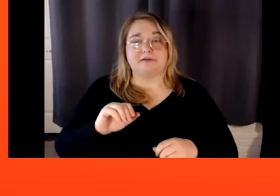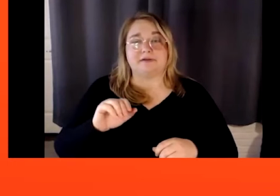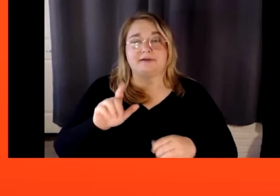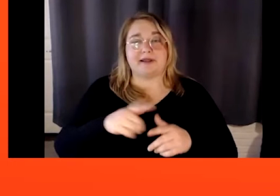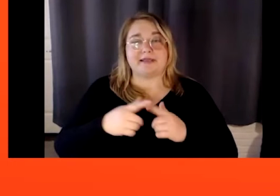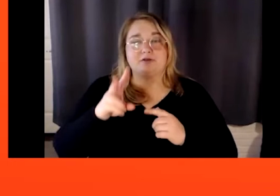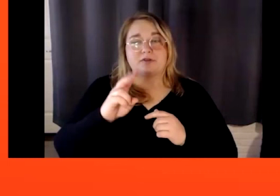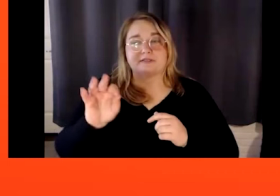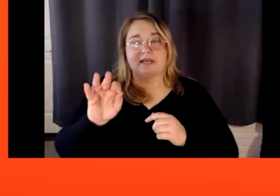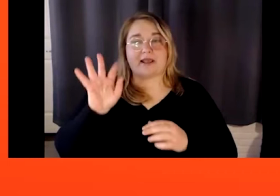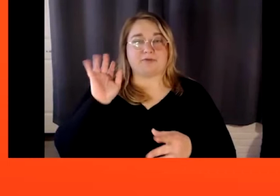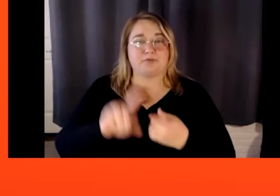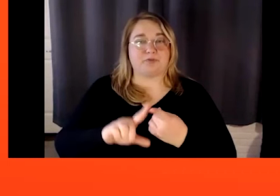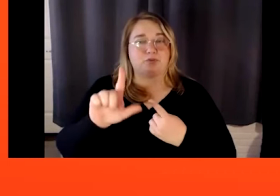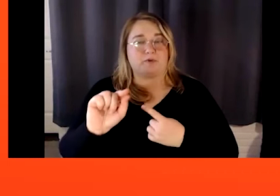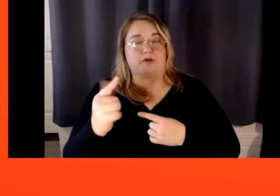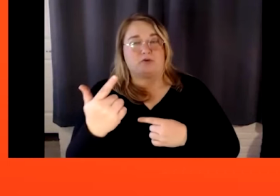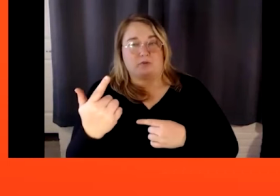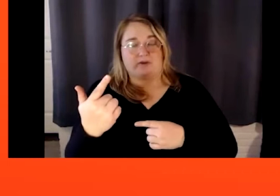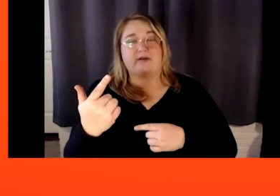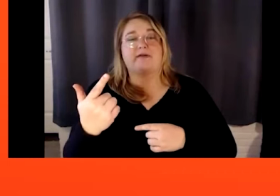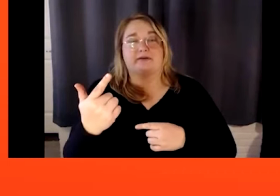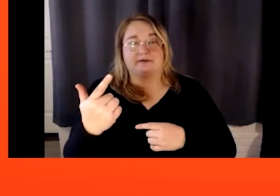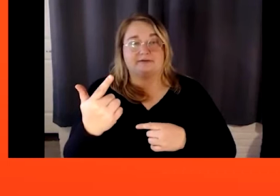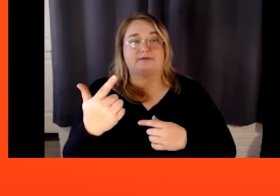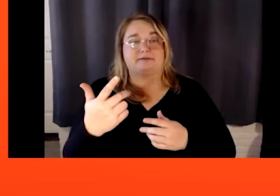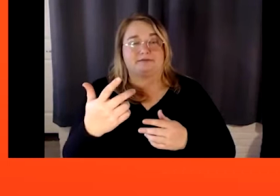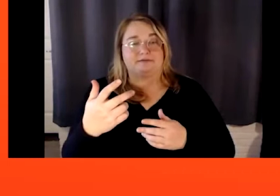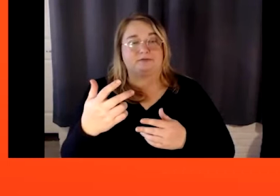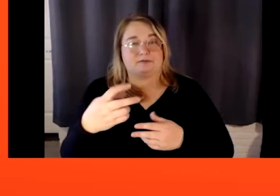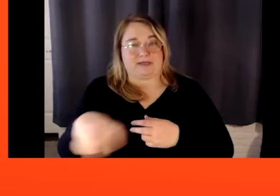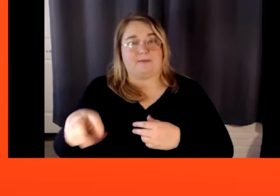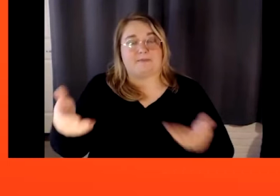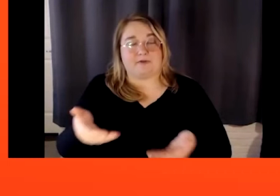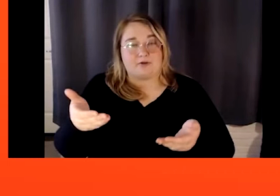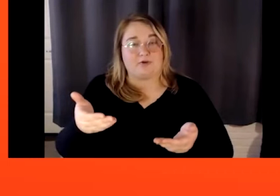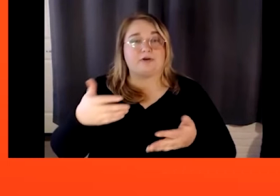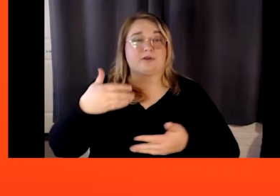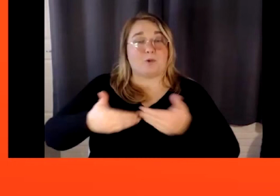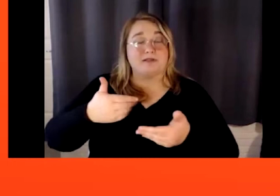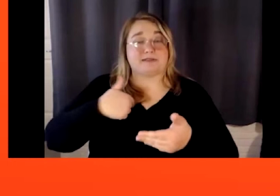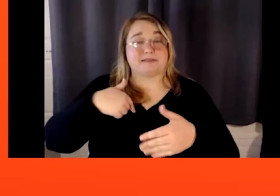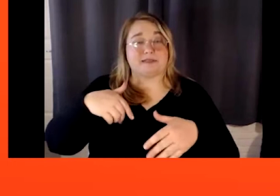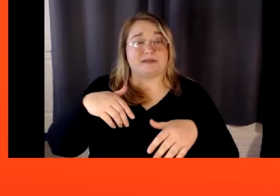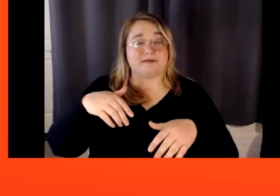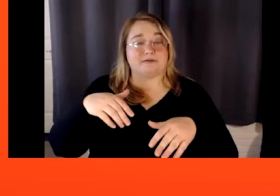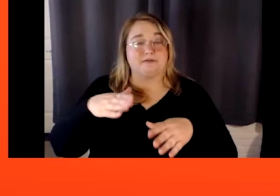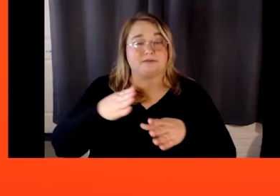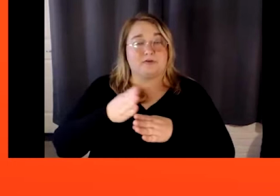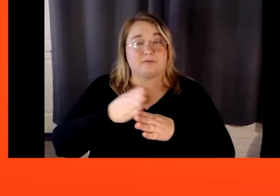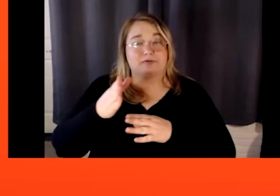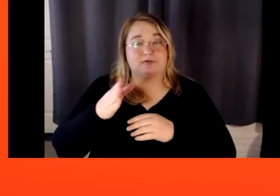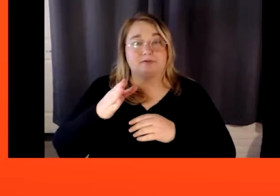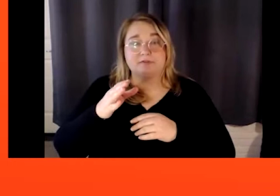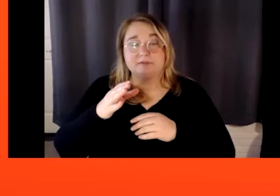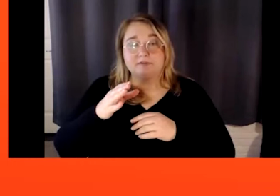until 21 when I came here. Kind of in the process, I did an ED, and I just started learning more